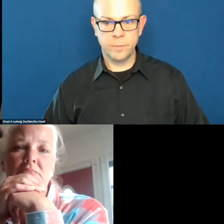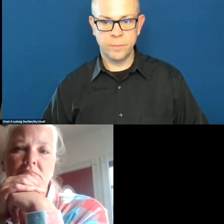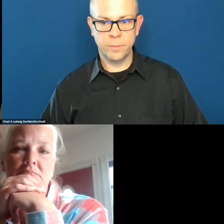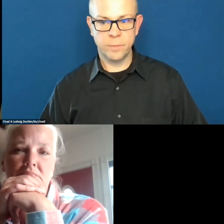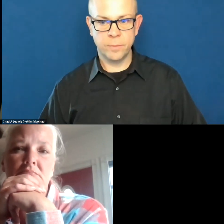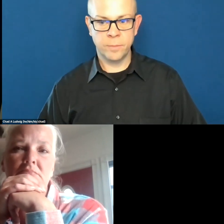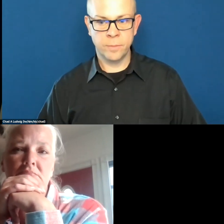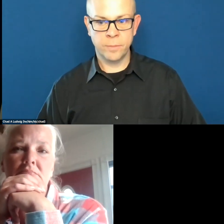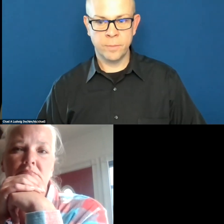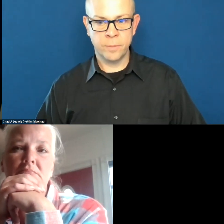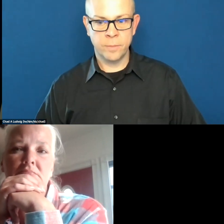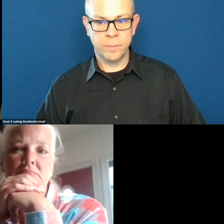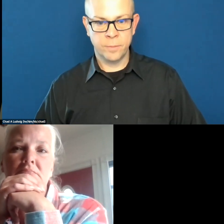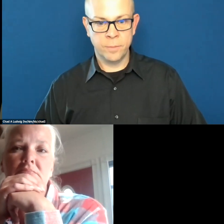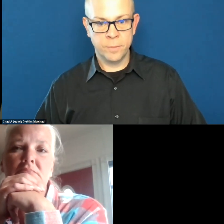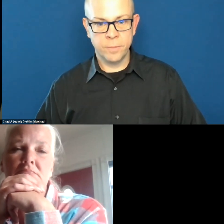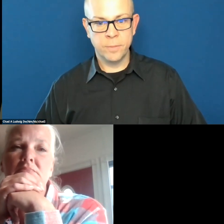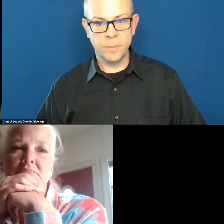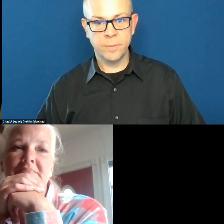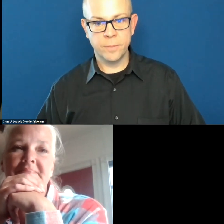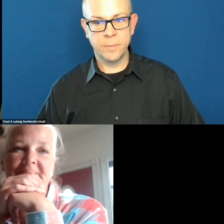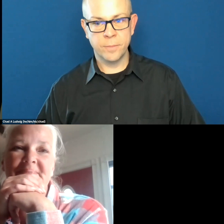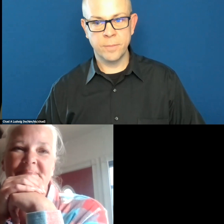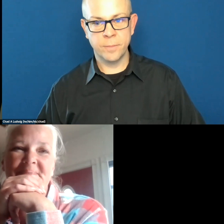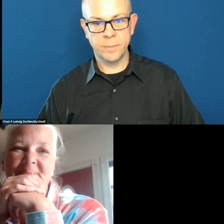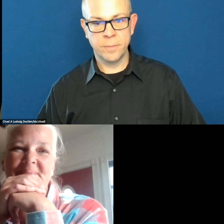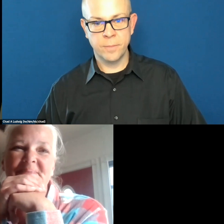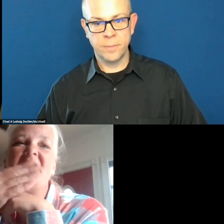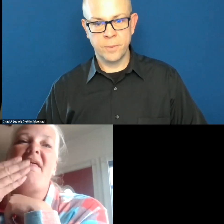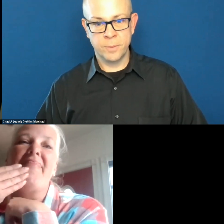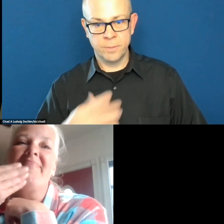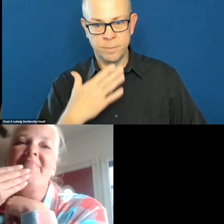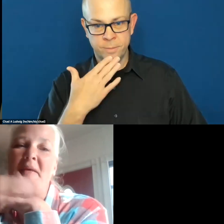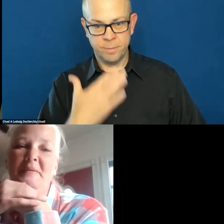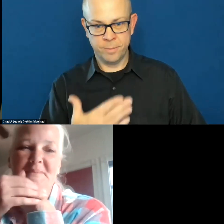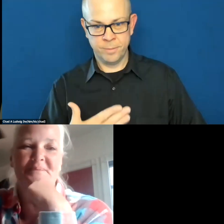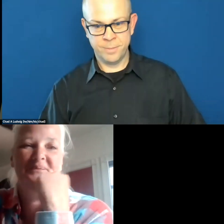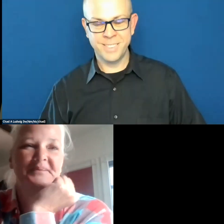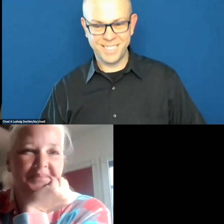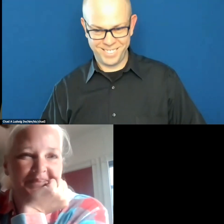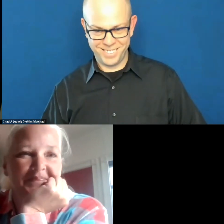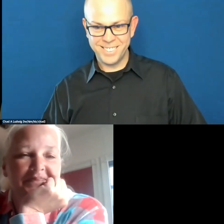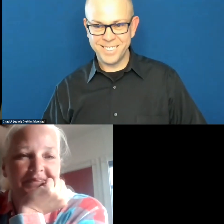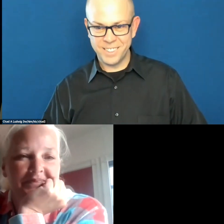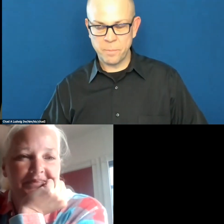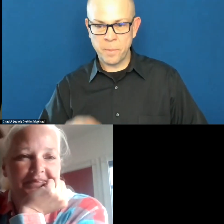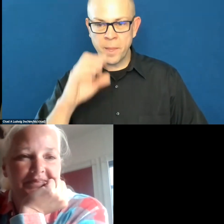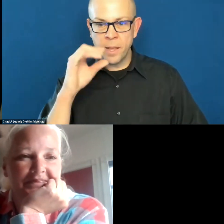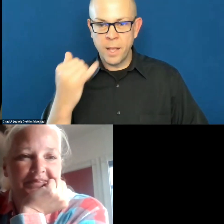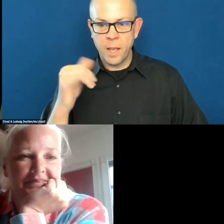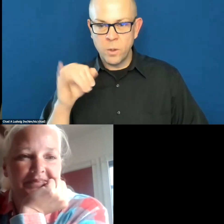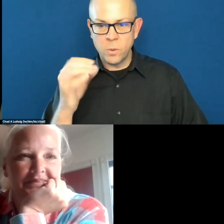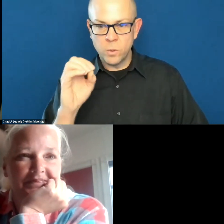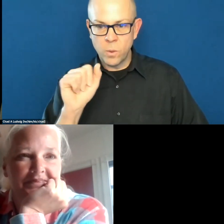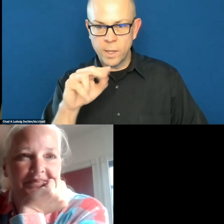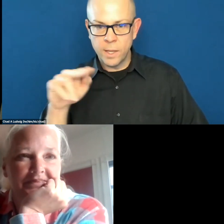this organization needs and the time that I have to dedicate to doing that particular part of it. Thank you.